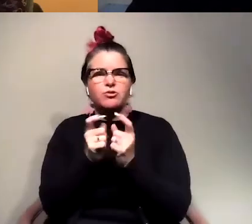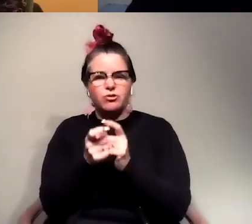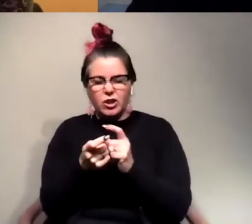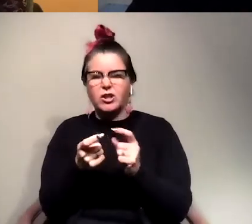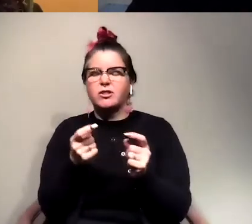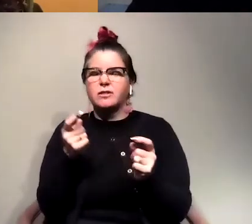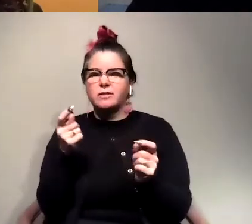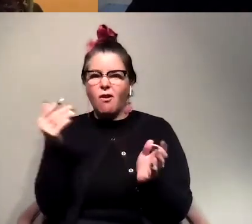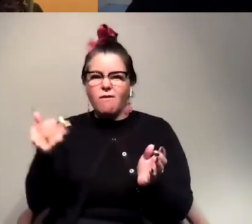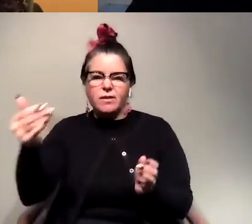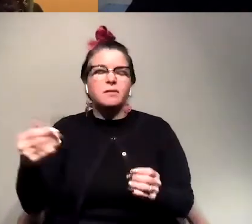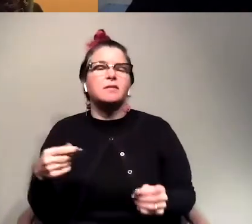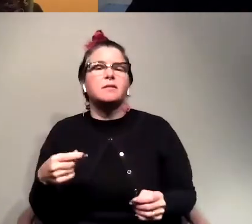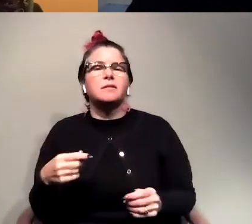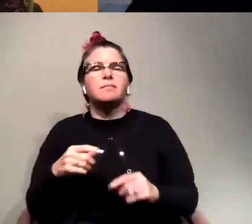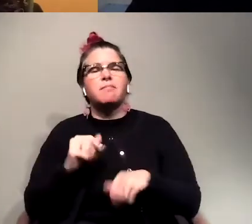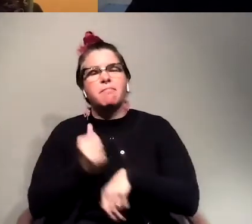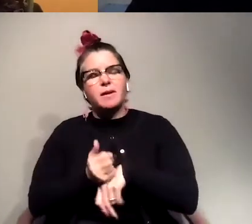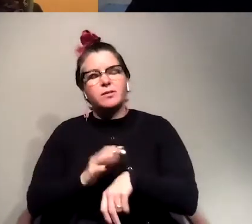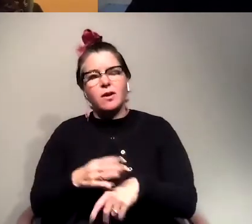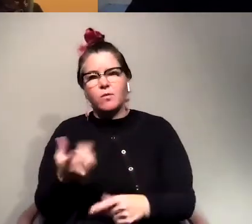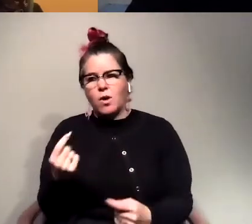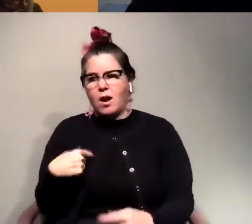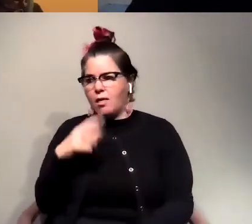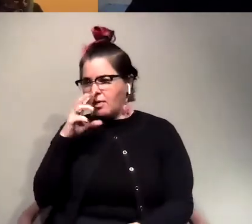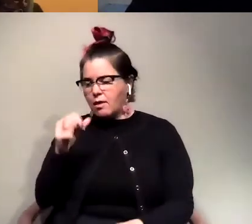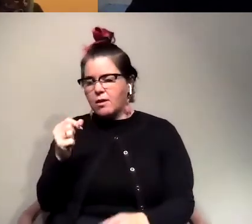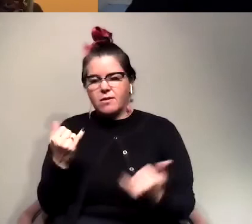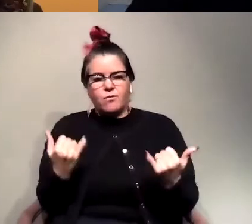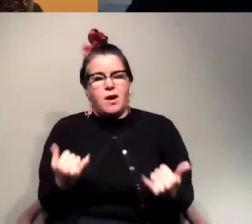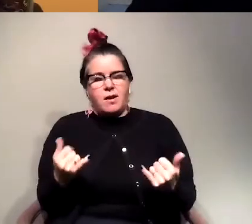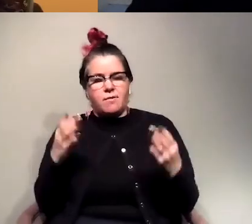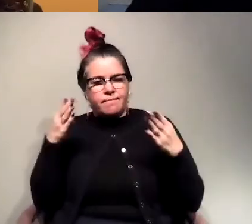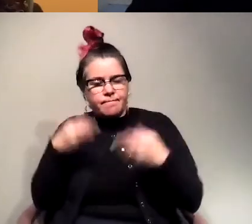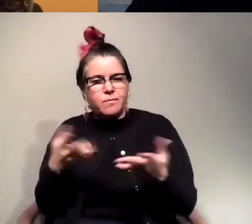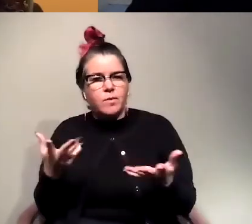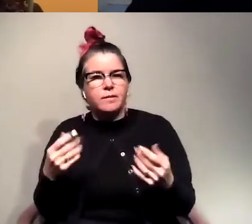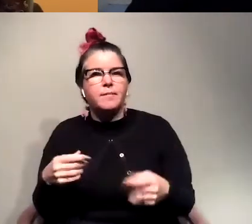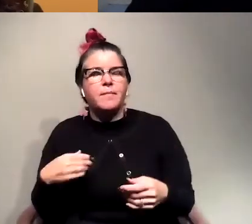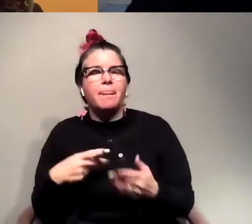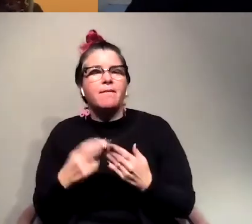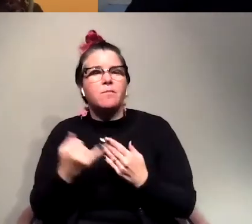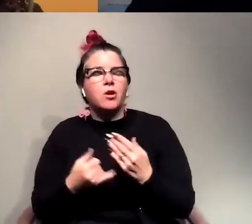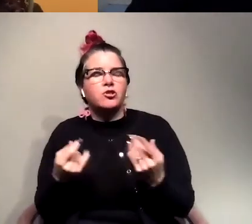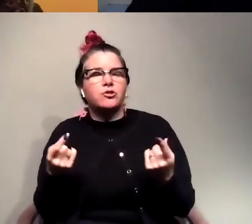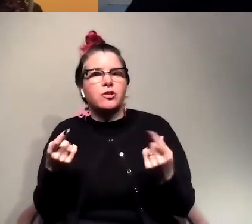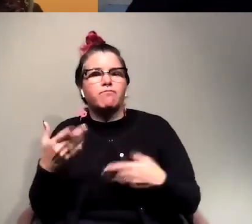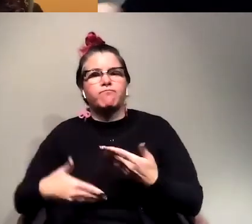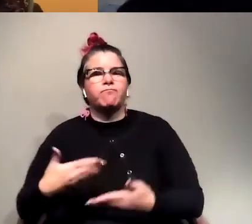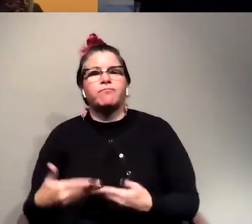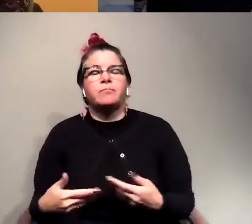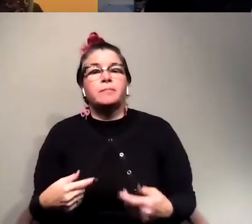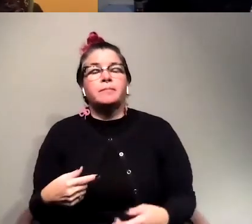on whatever I'm into. Right now, there's a project going on where I